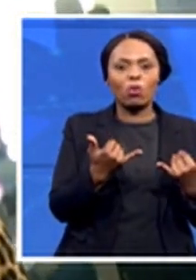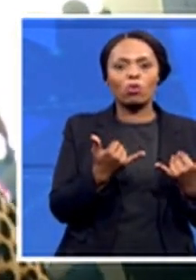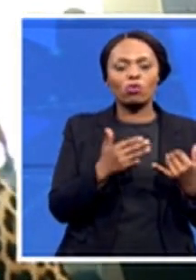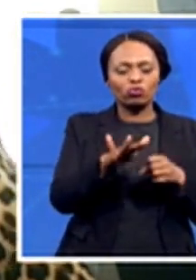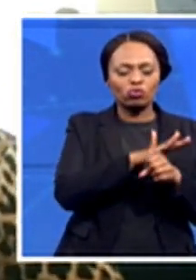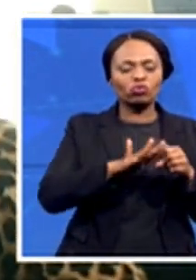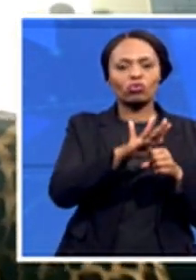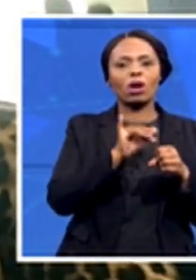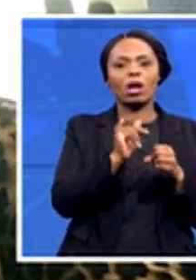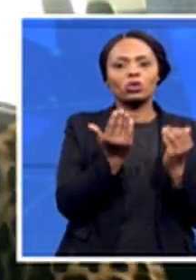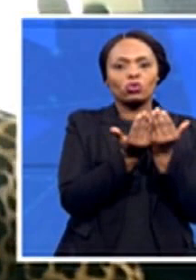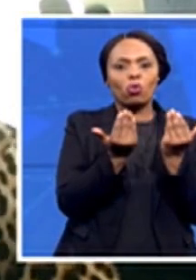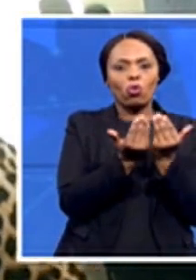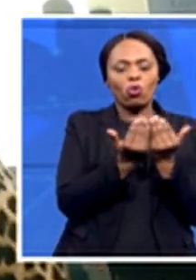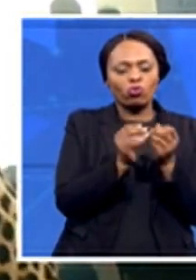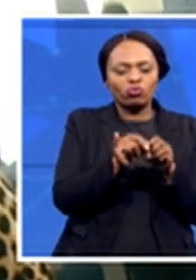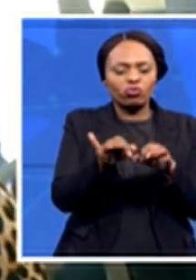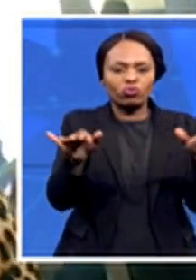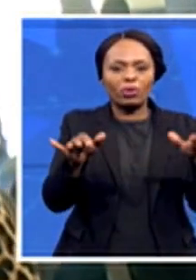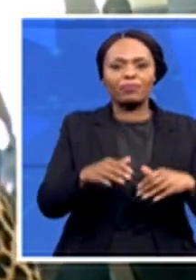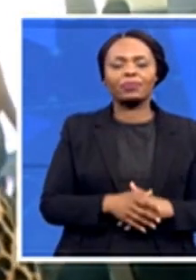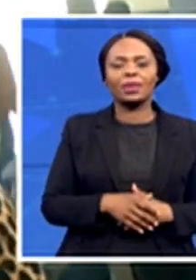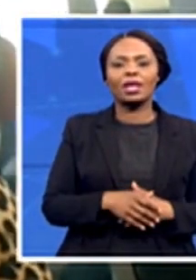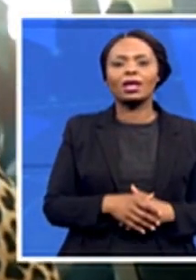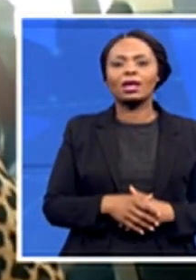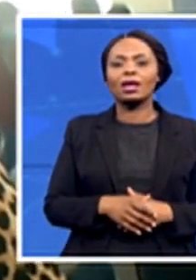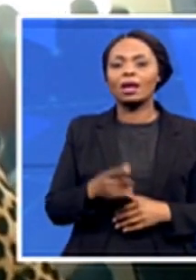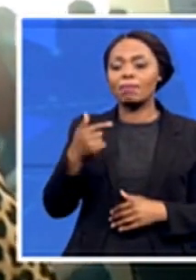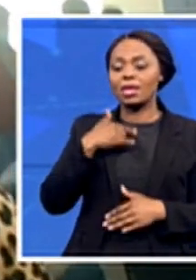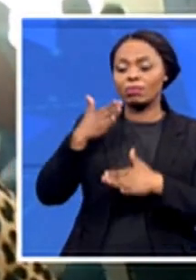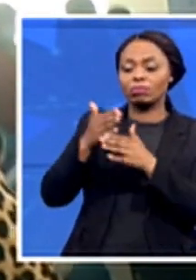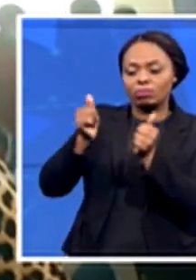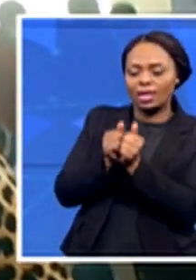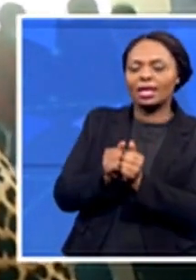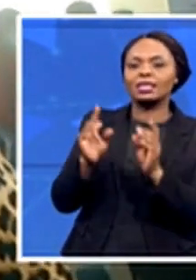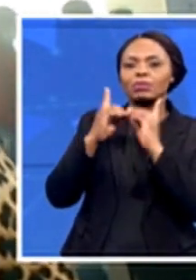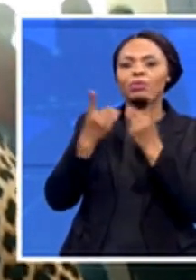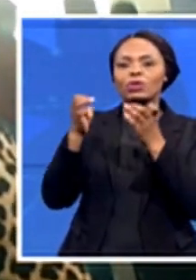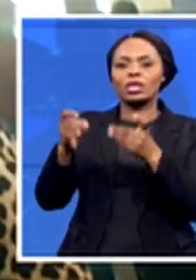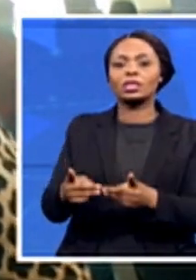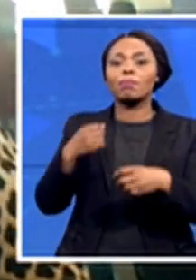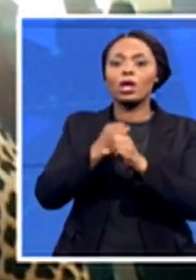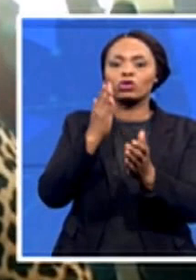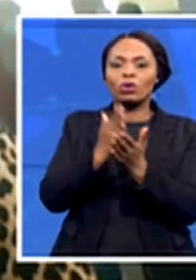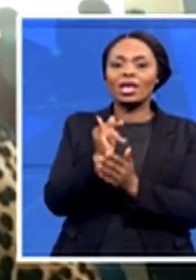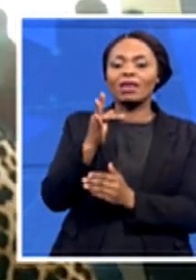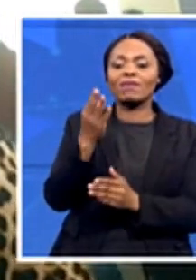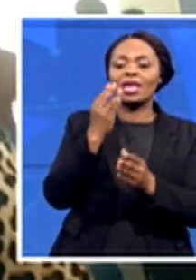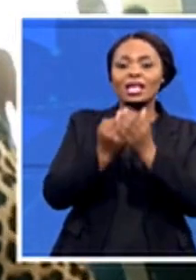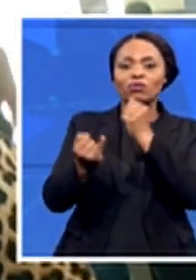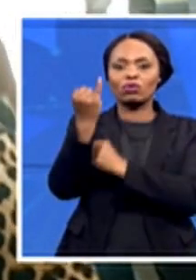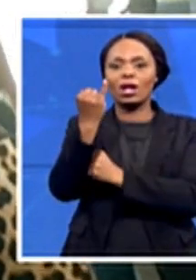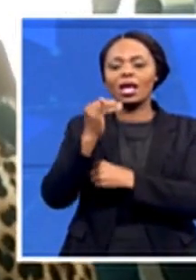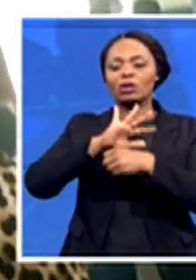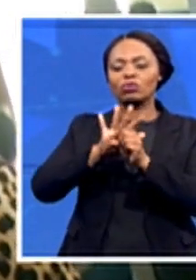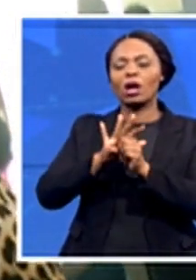working with the Department of Education, one is to ensure that those who test positive, they get isolated. And even if they don't stay in